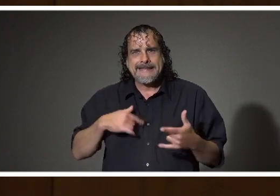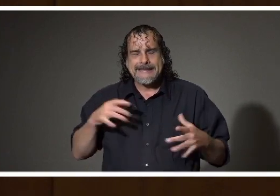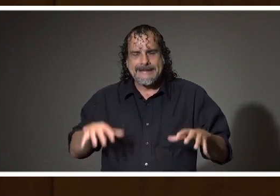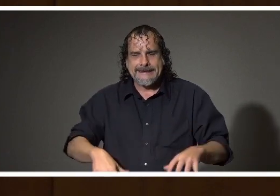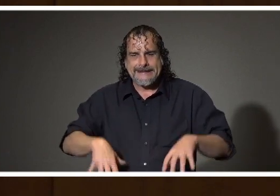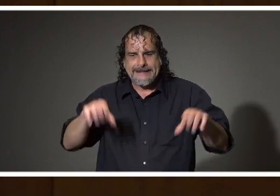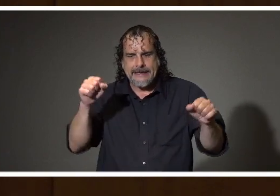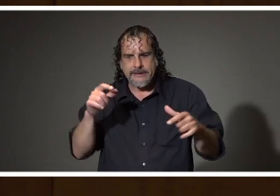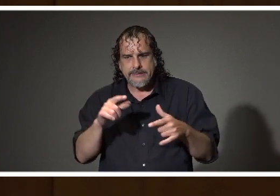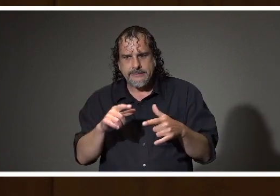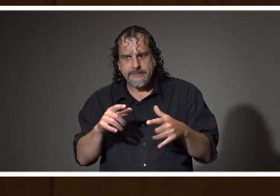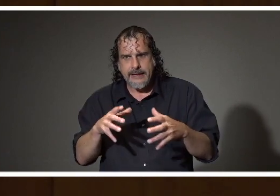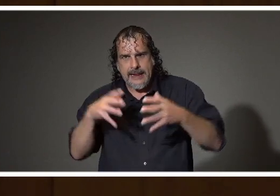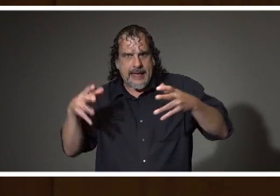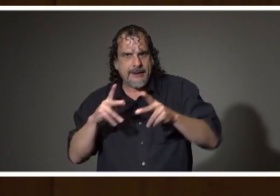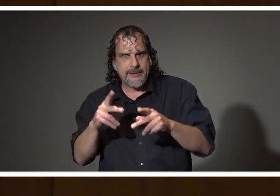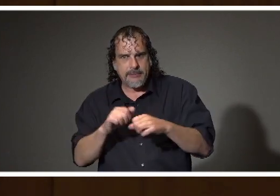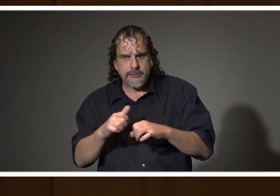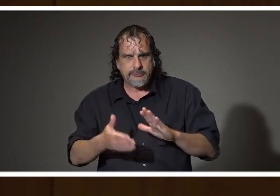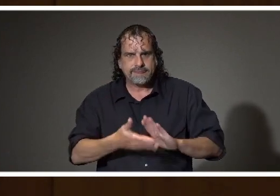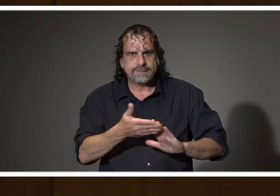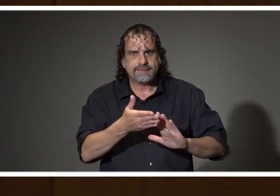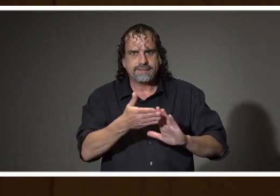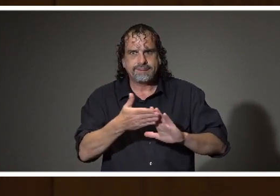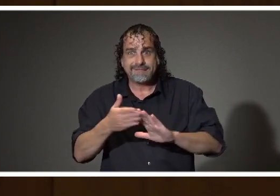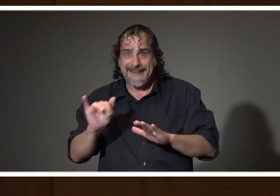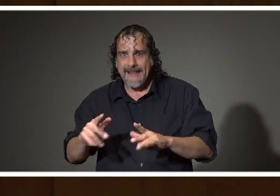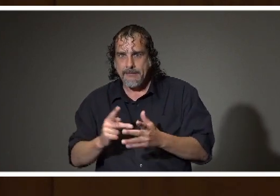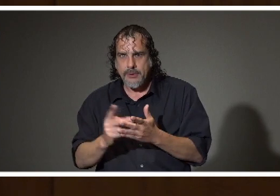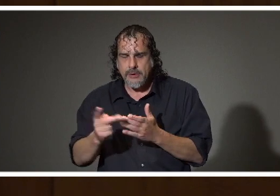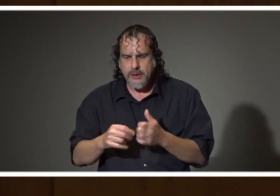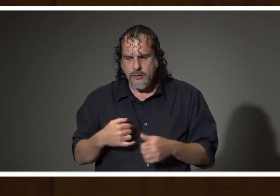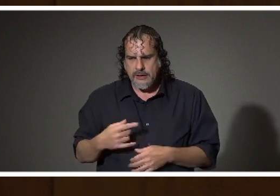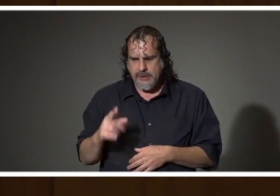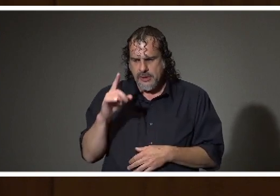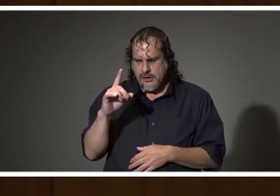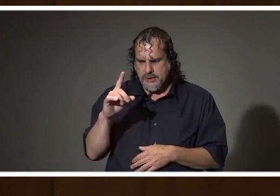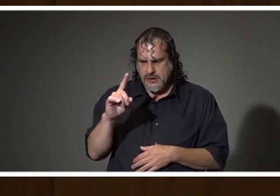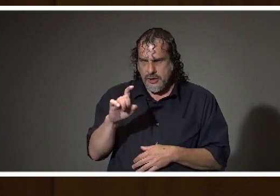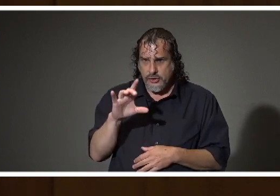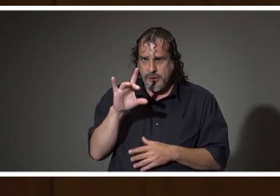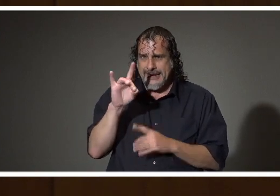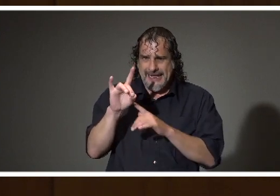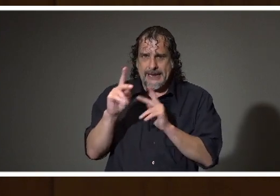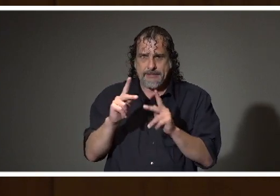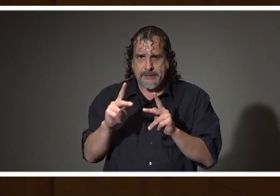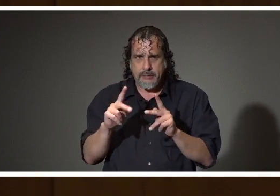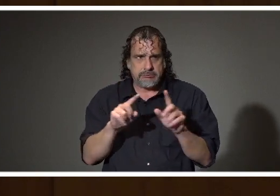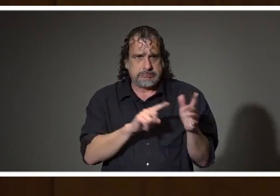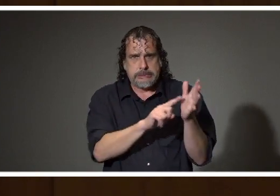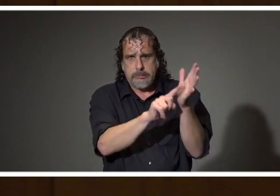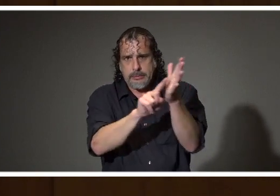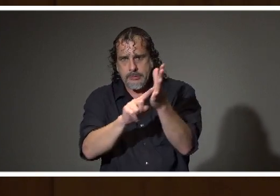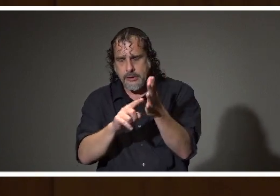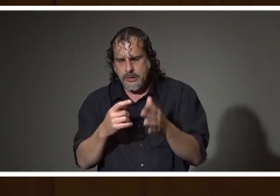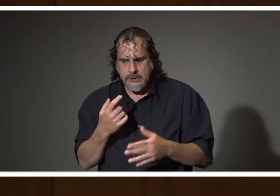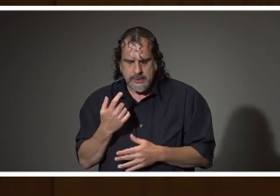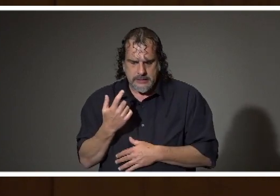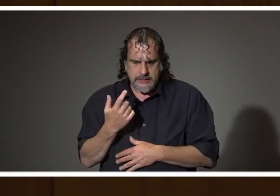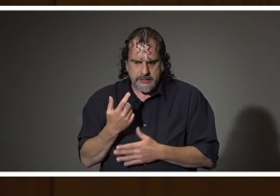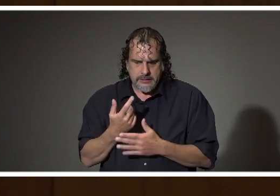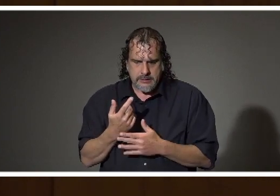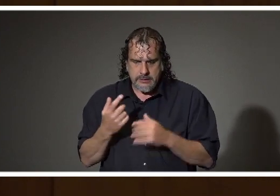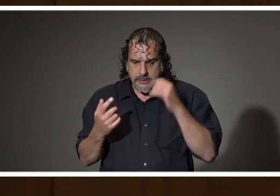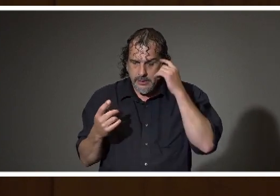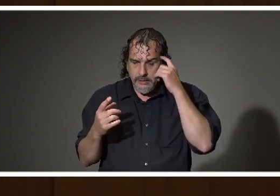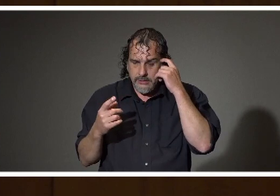sure we can keep that running smoothly. We have around 180 people now. A couple weeks ago, we had like about 140, or